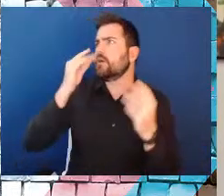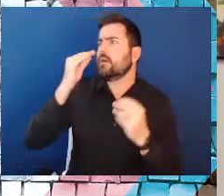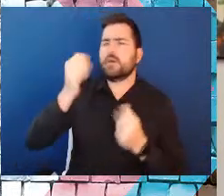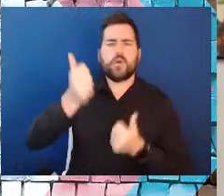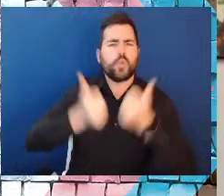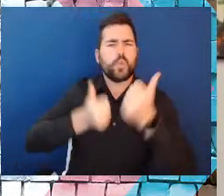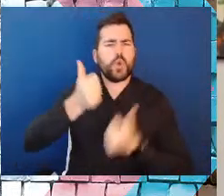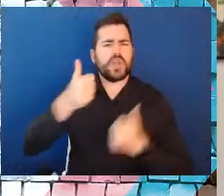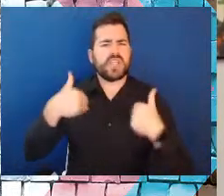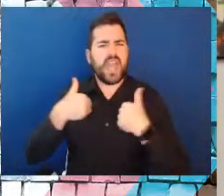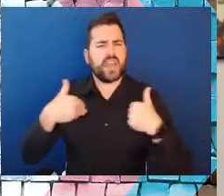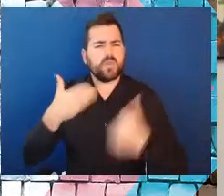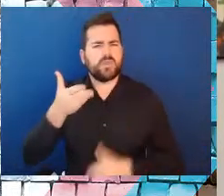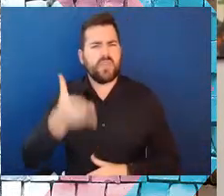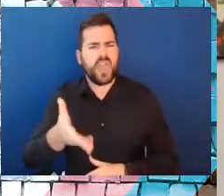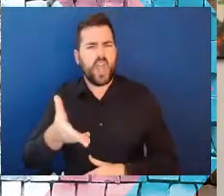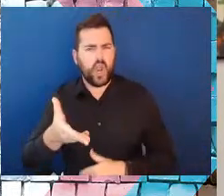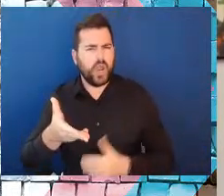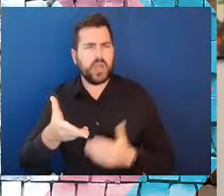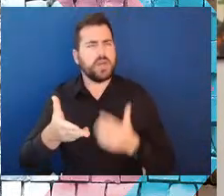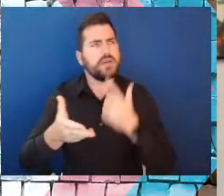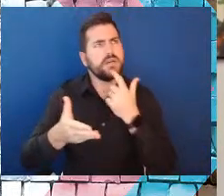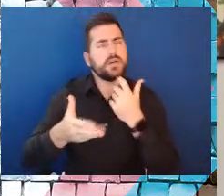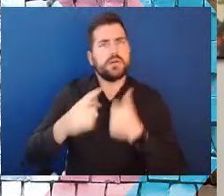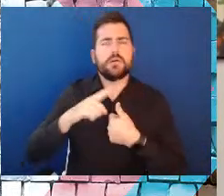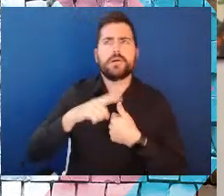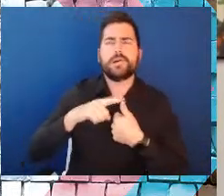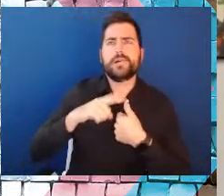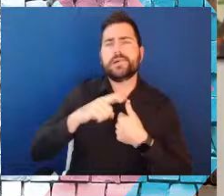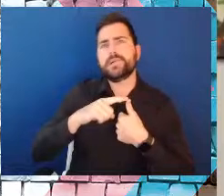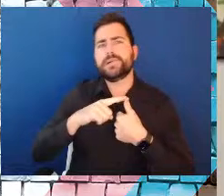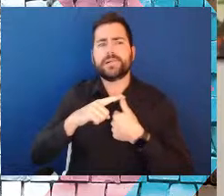were hanging out by that lake? There was a...